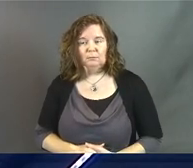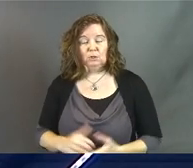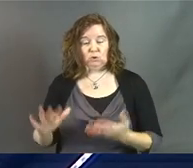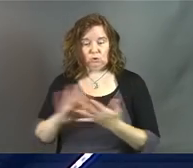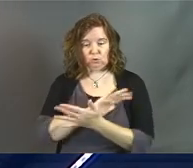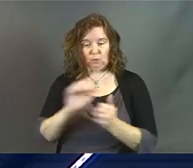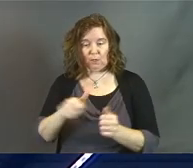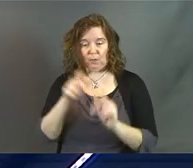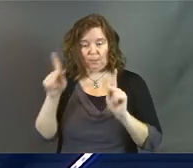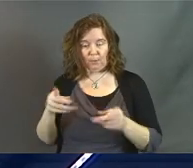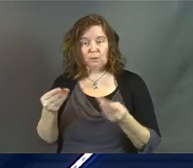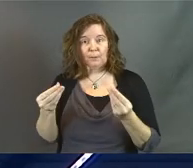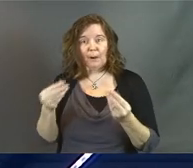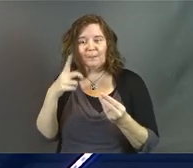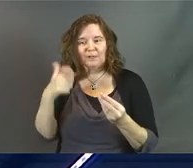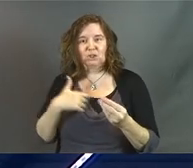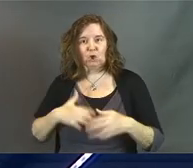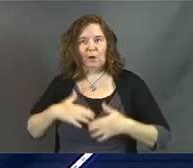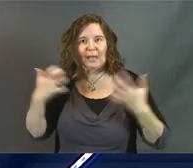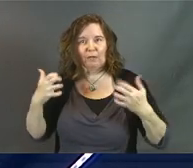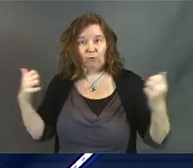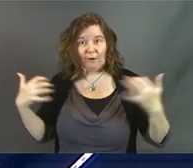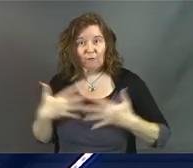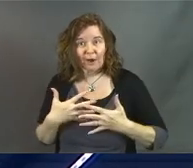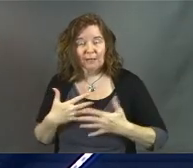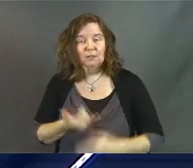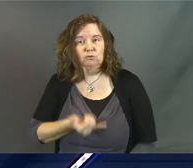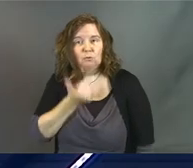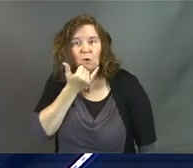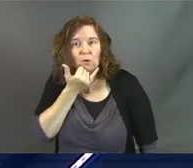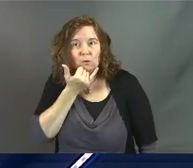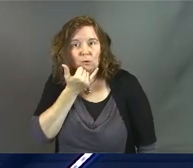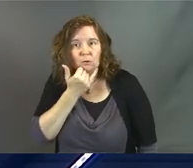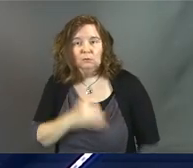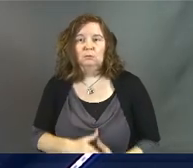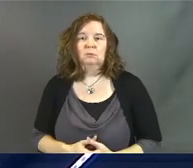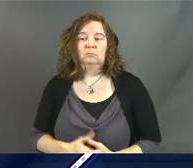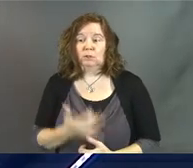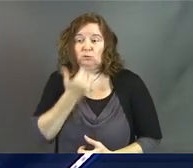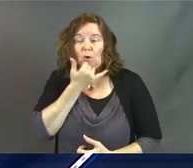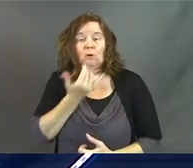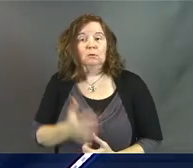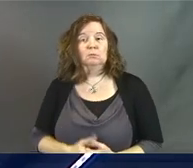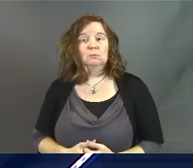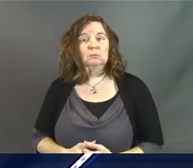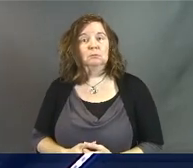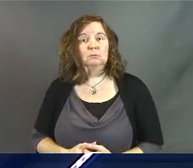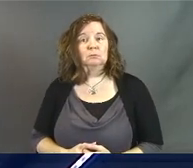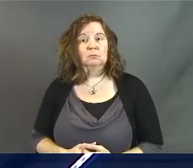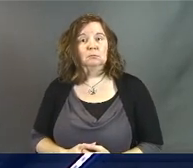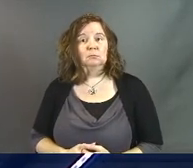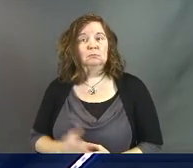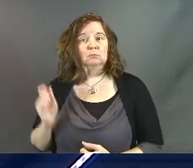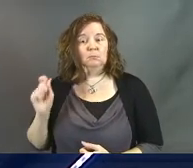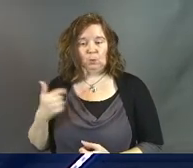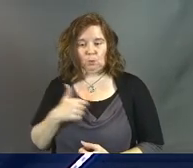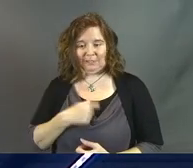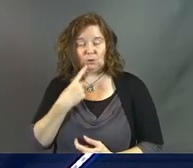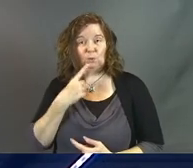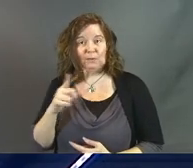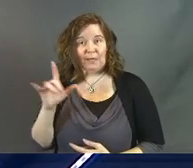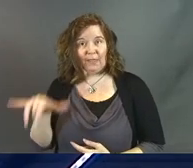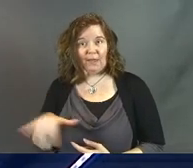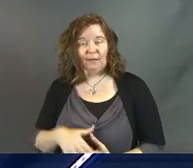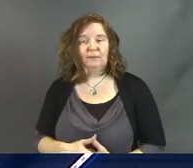To destroy another person's property because you're angry and afraid is wrong. It's wrong. We need to say